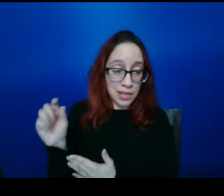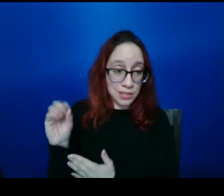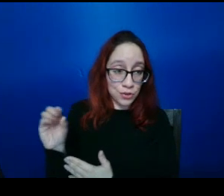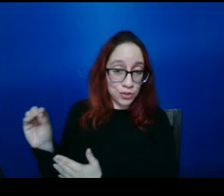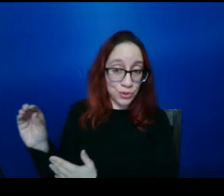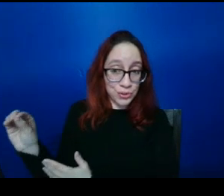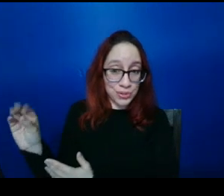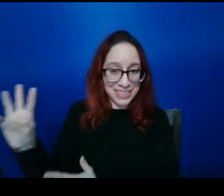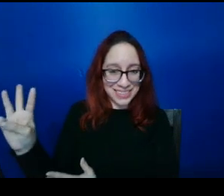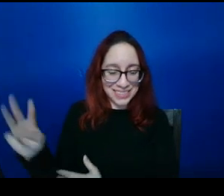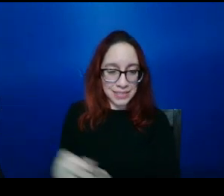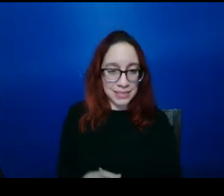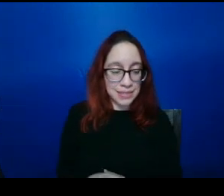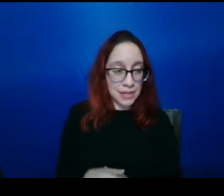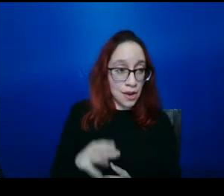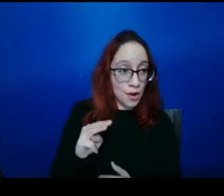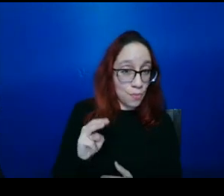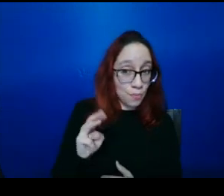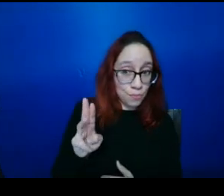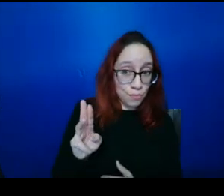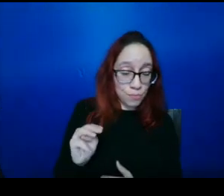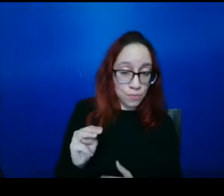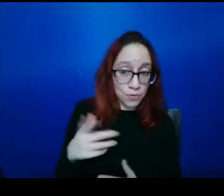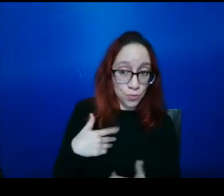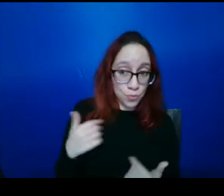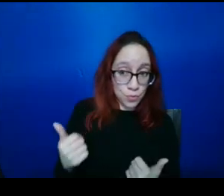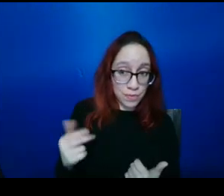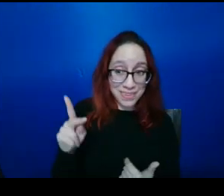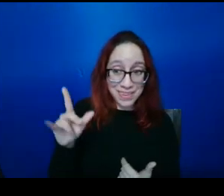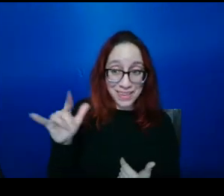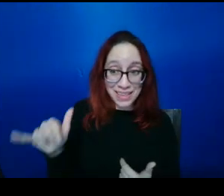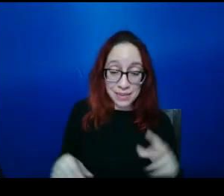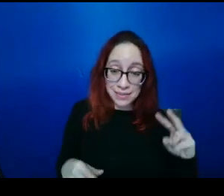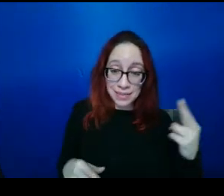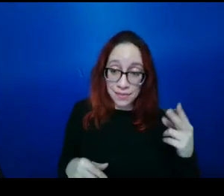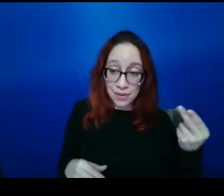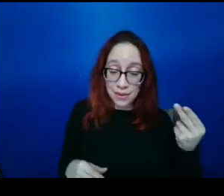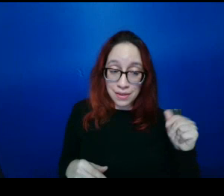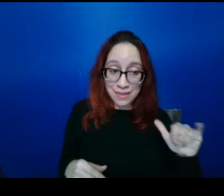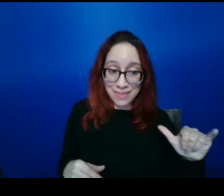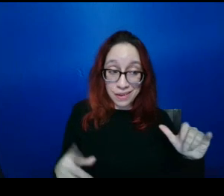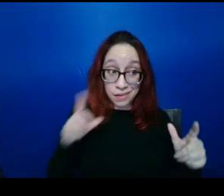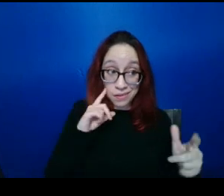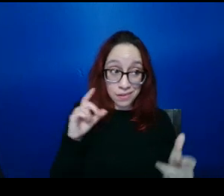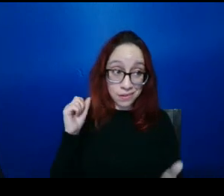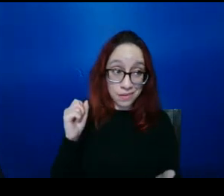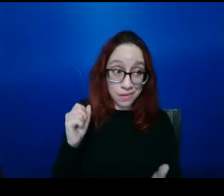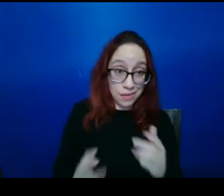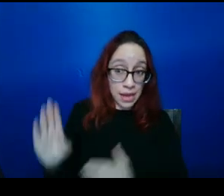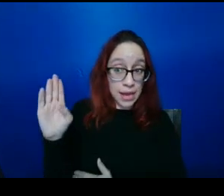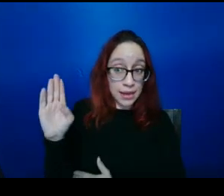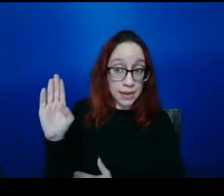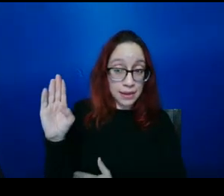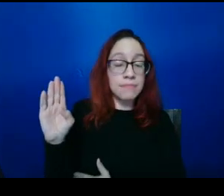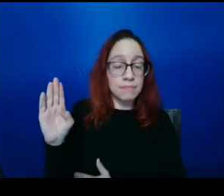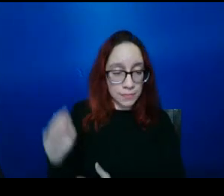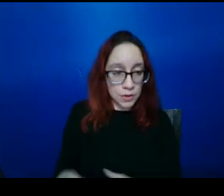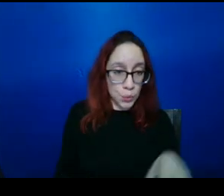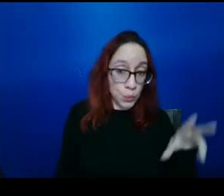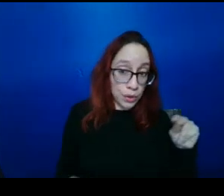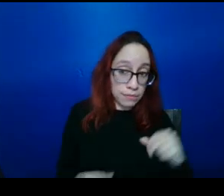R23-006. So moved. We have a motion from Commissioner Kelly and a second from Commissioner Hay. All those in favor say aye. Aye. Aye. All